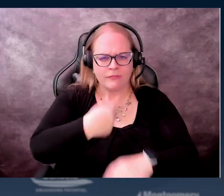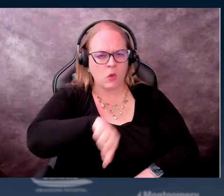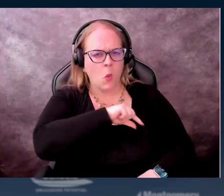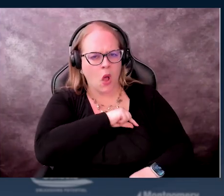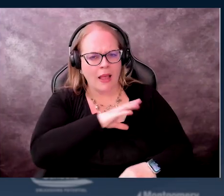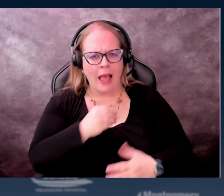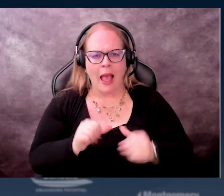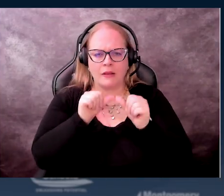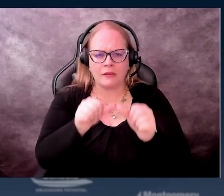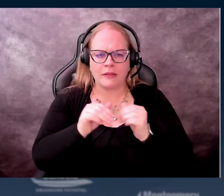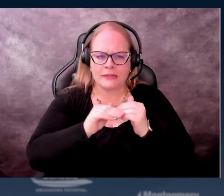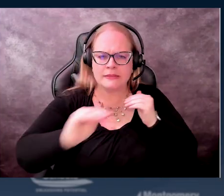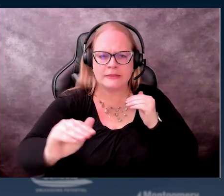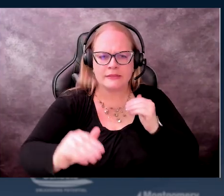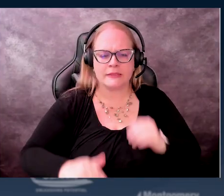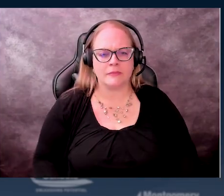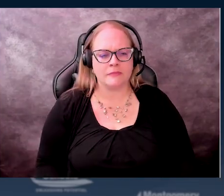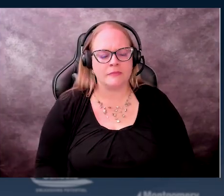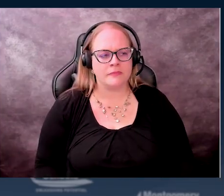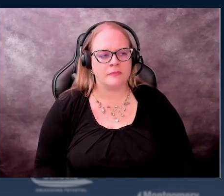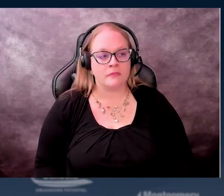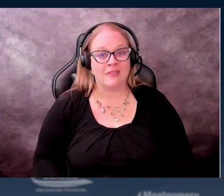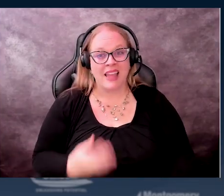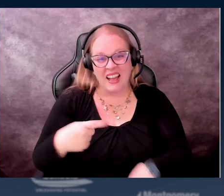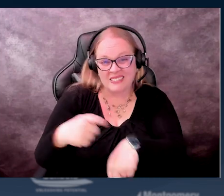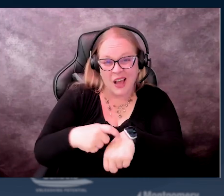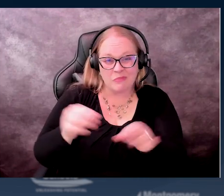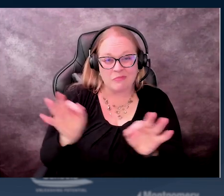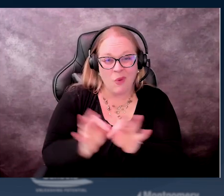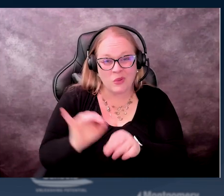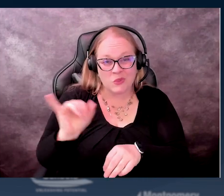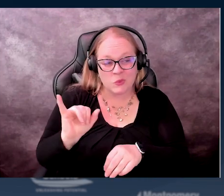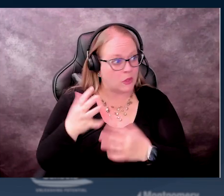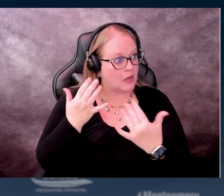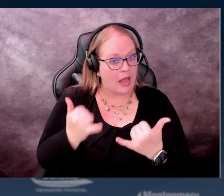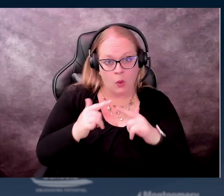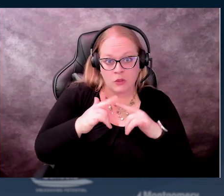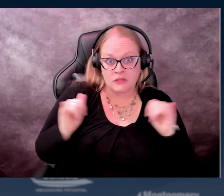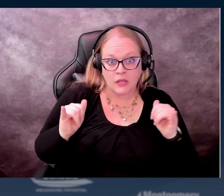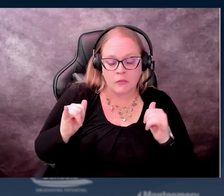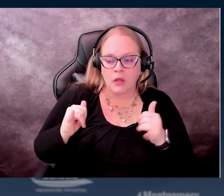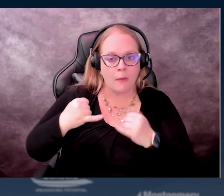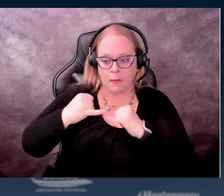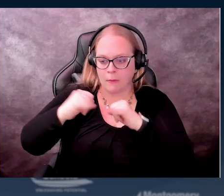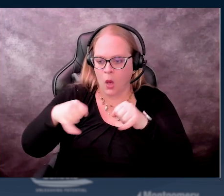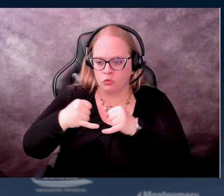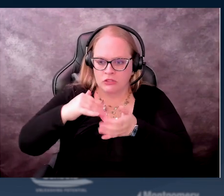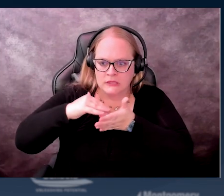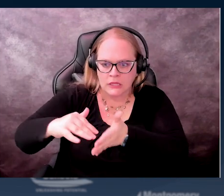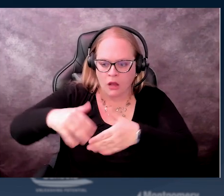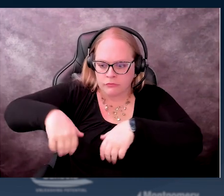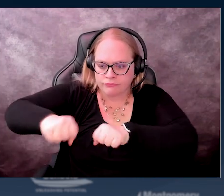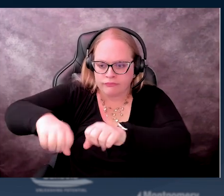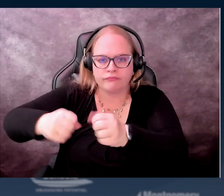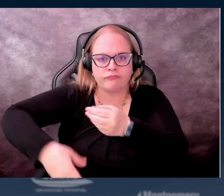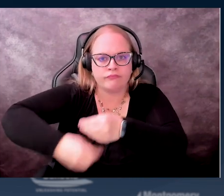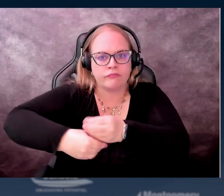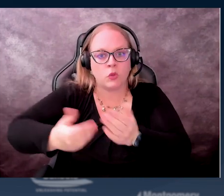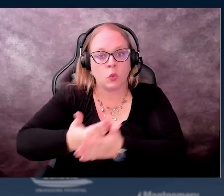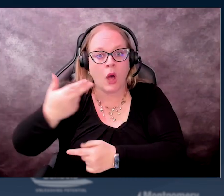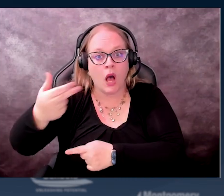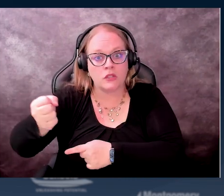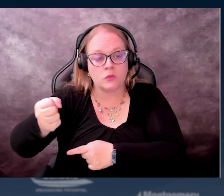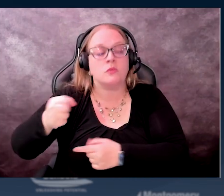our county's top priorities. And timing matters. With boundary studies underway for those new high schools, some families may